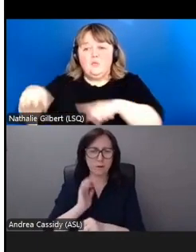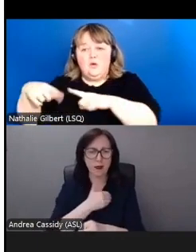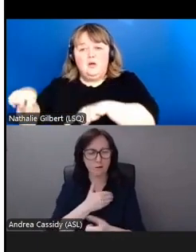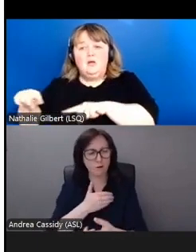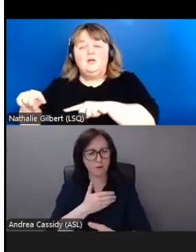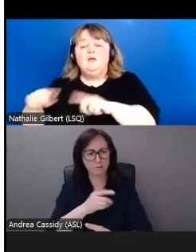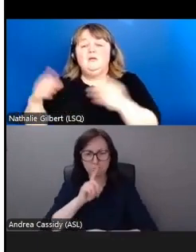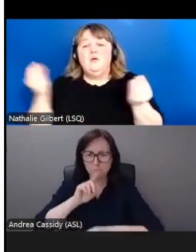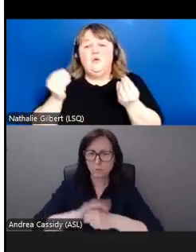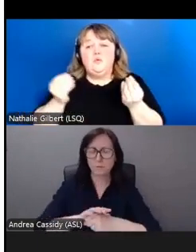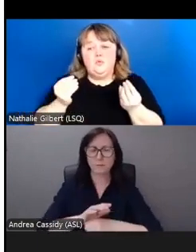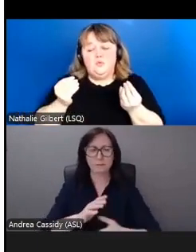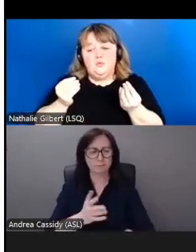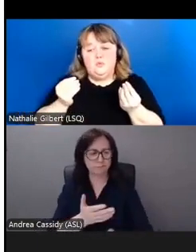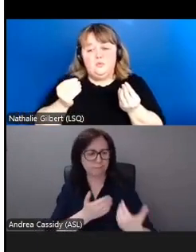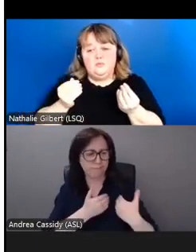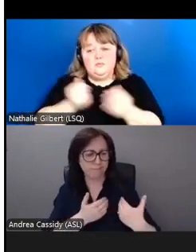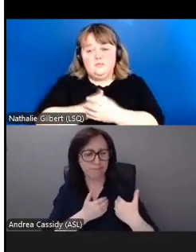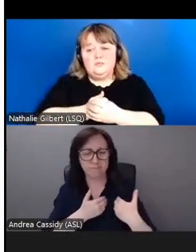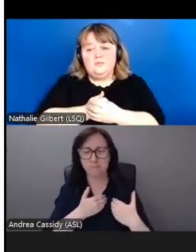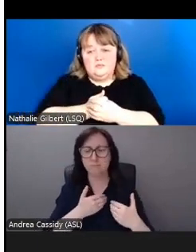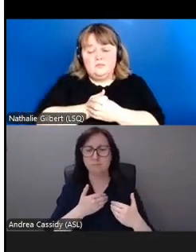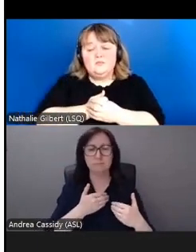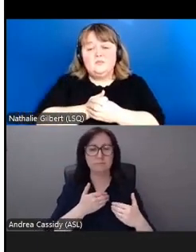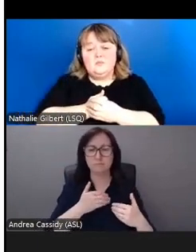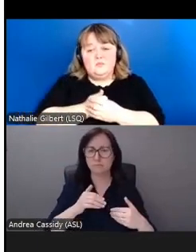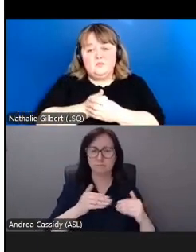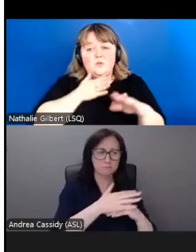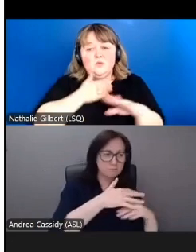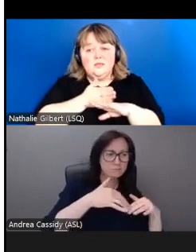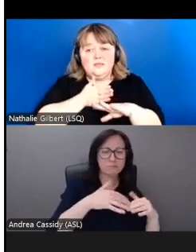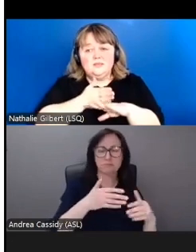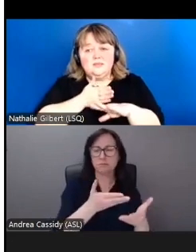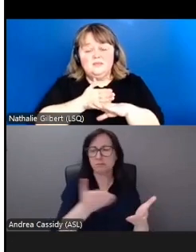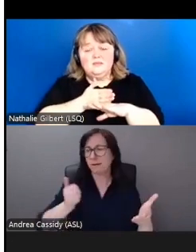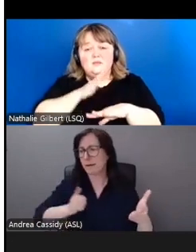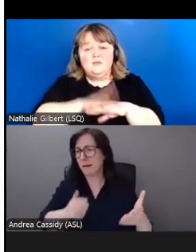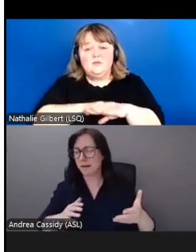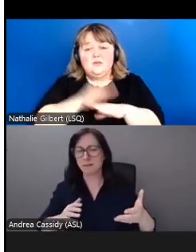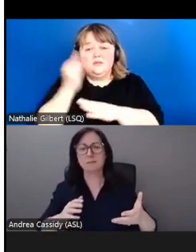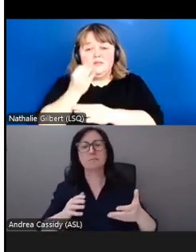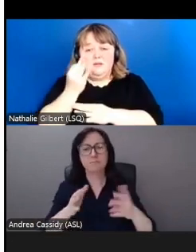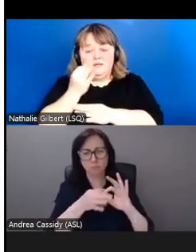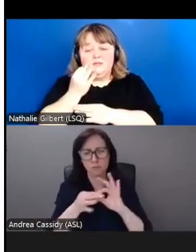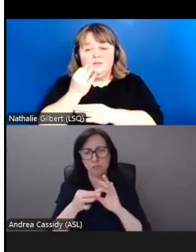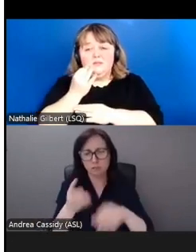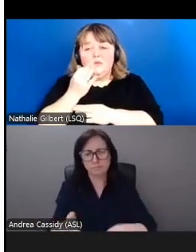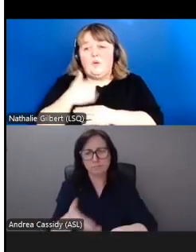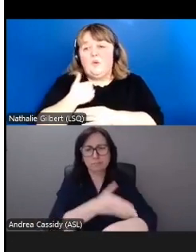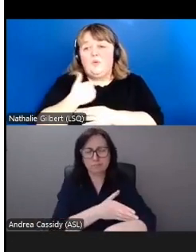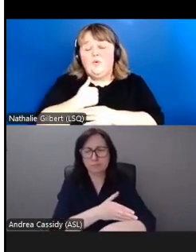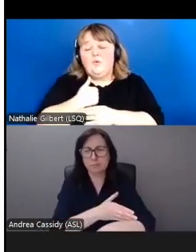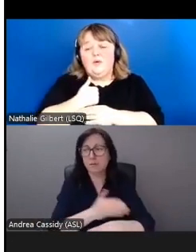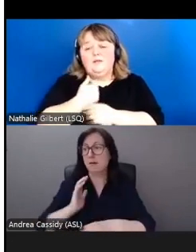to improving relationships between nations and to improving our own understanding of